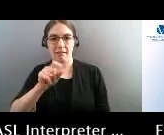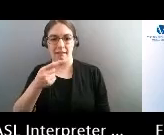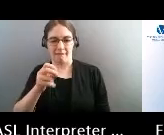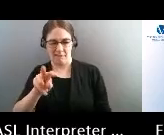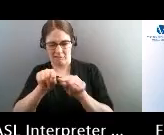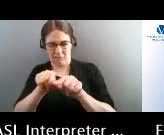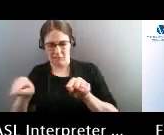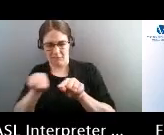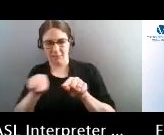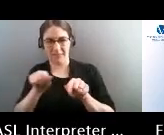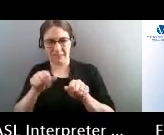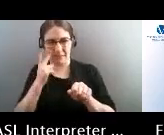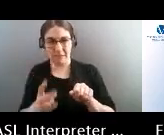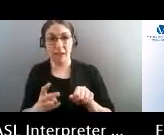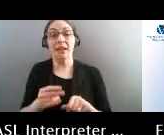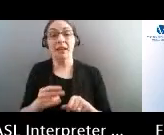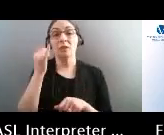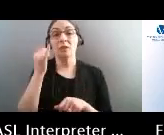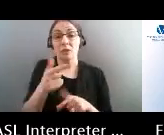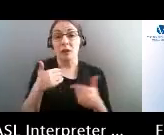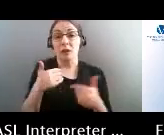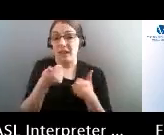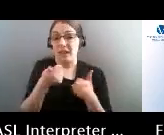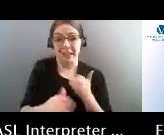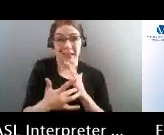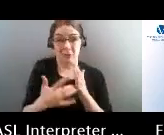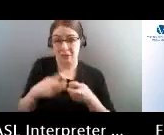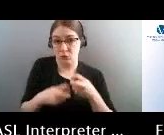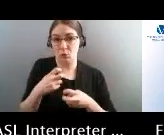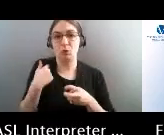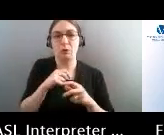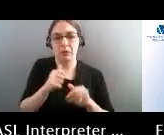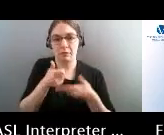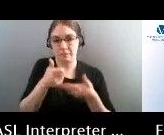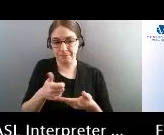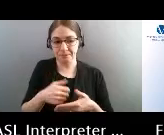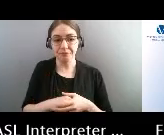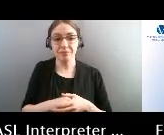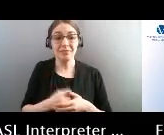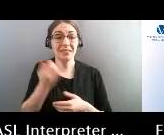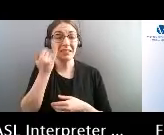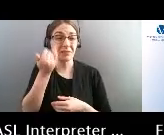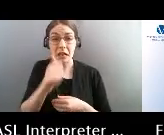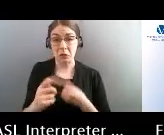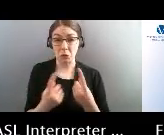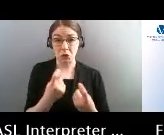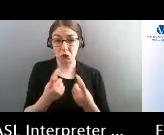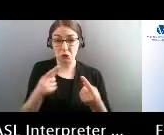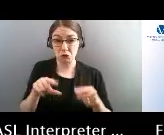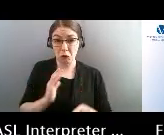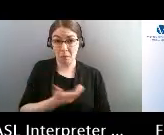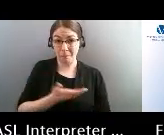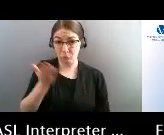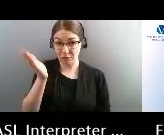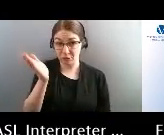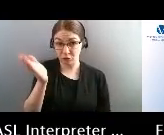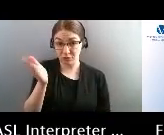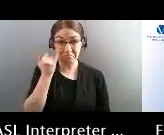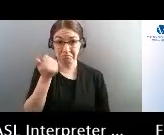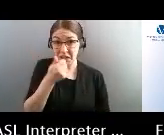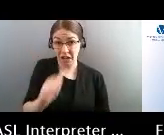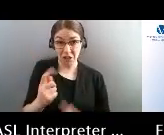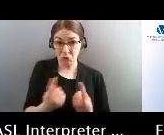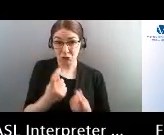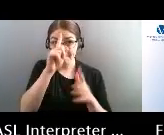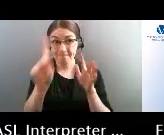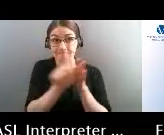any technical difficulties. And if you have any questions throughout the presentation, please feel free to